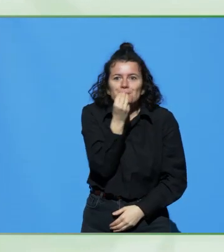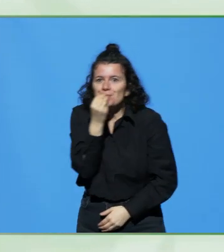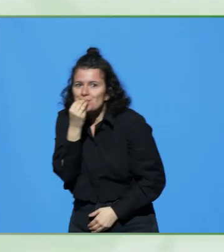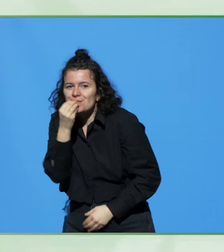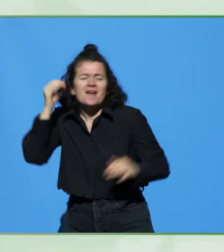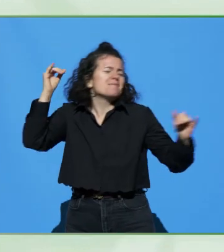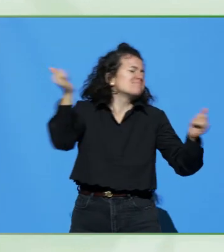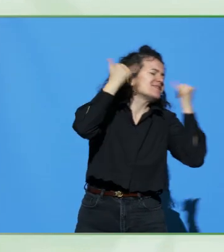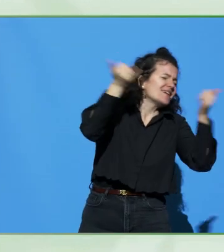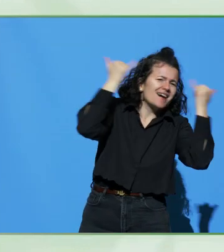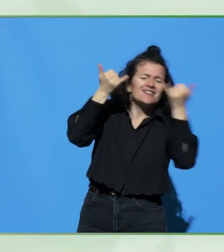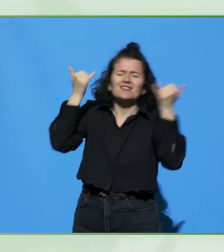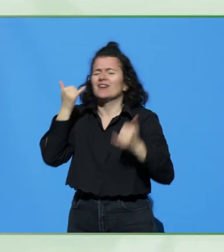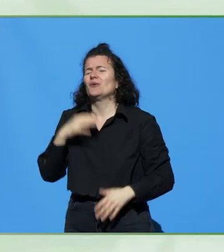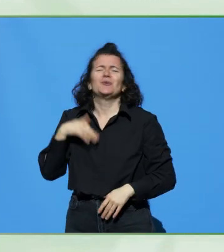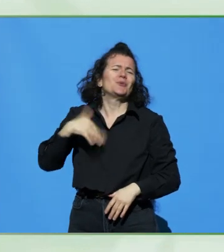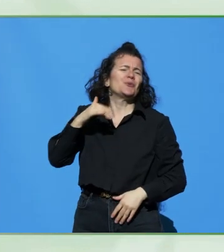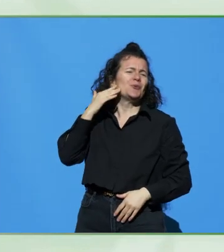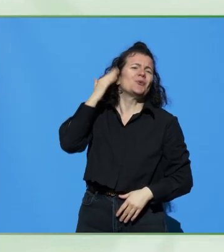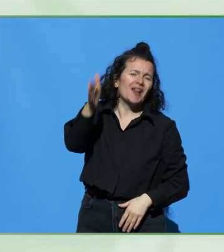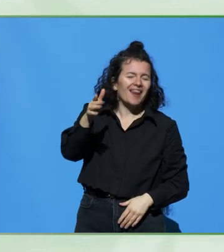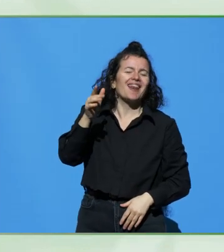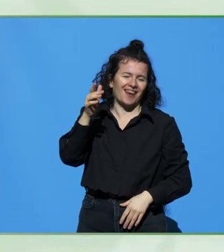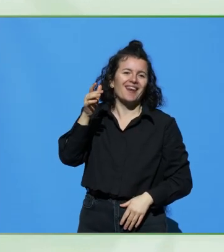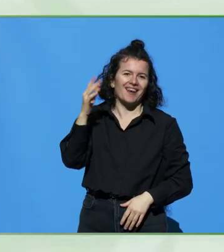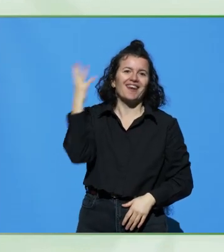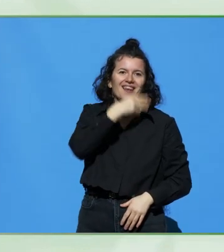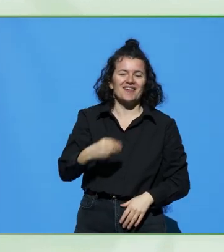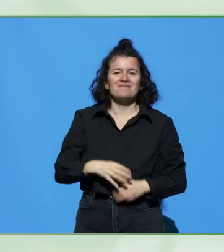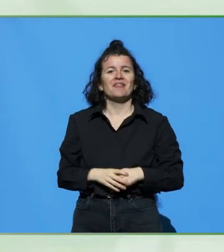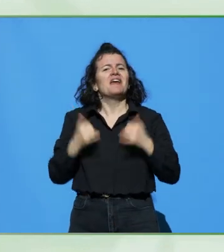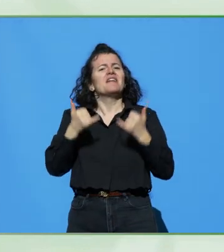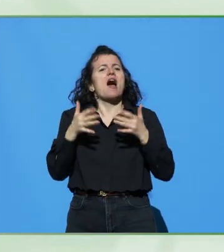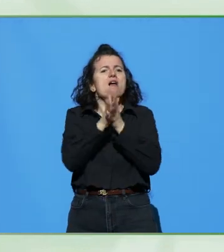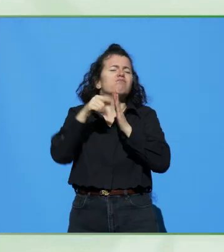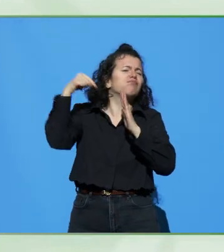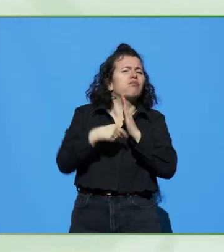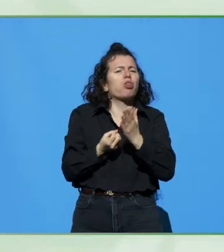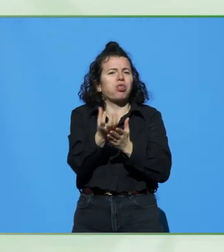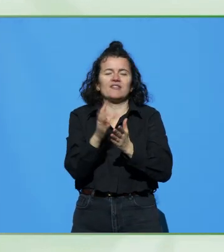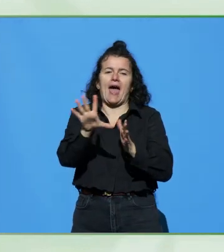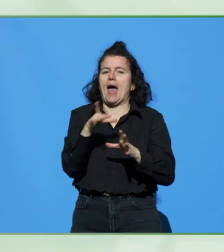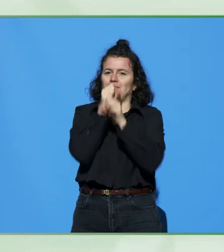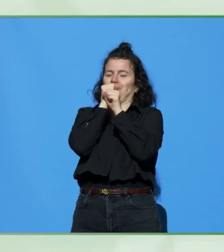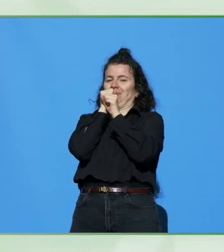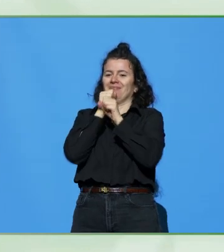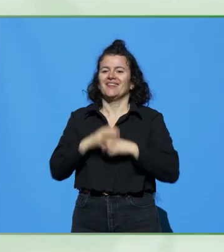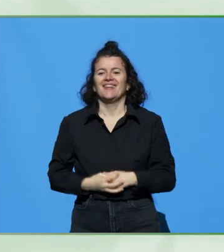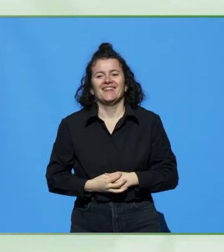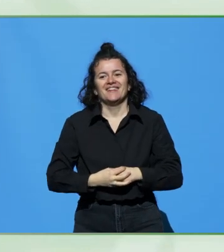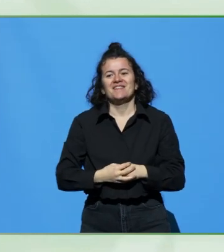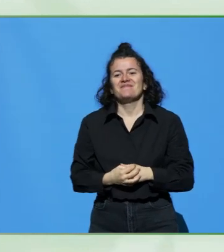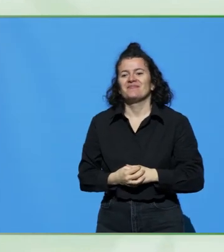packed for the day. But I don't want to eat into the minute because I'm a big, big fan of Nikki Lilly. And I